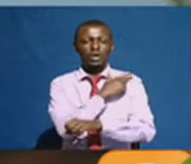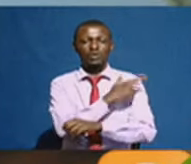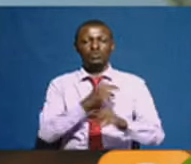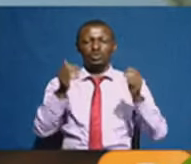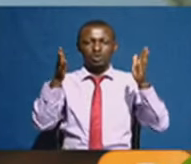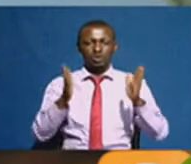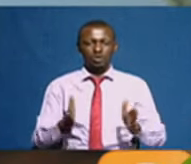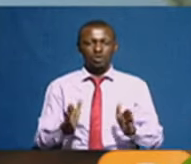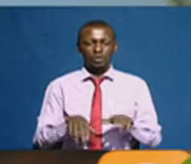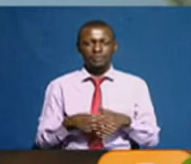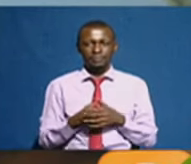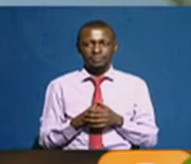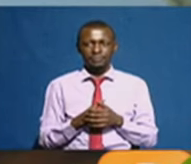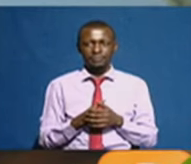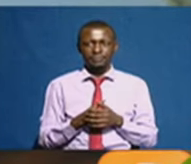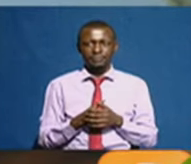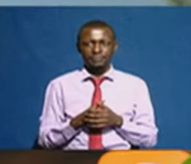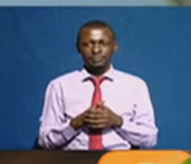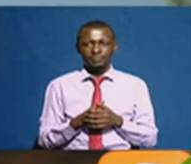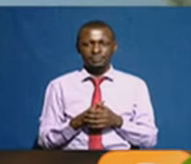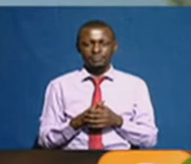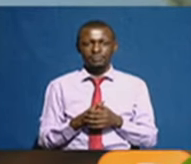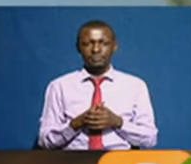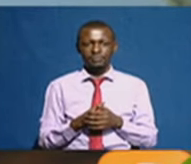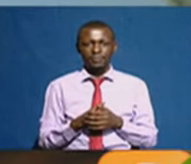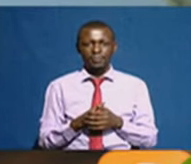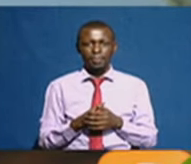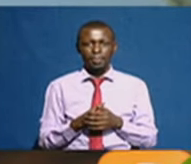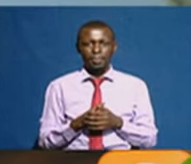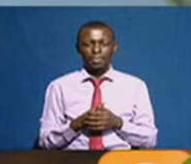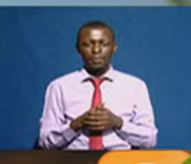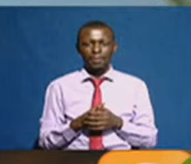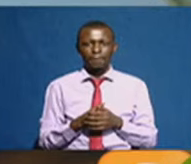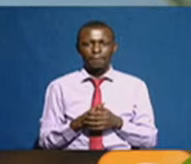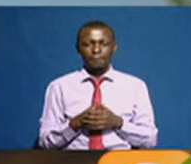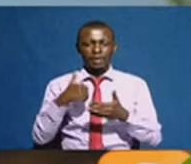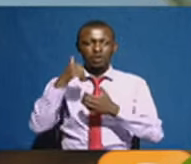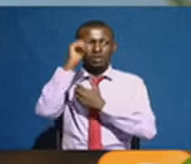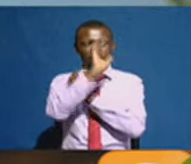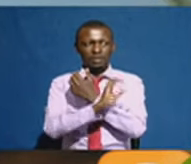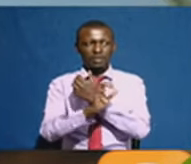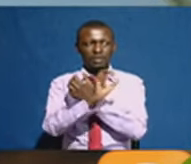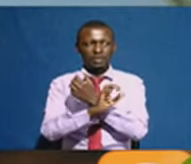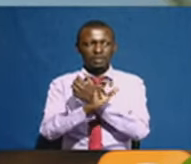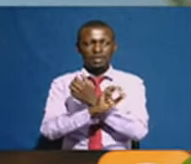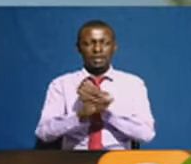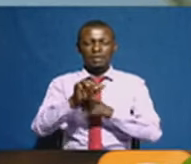And if you actually look out there in the diaspora, we have a lot of